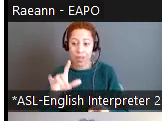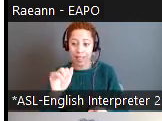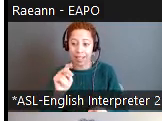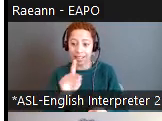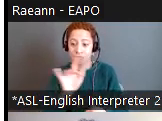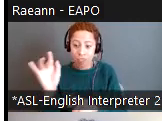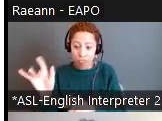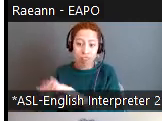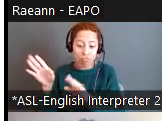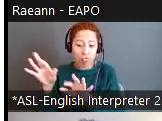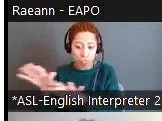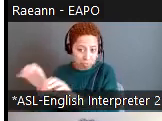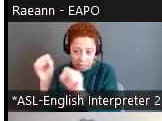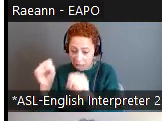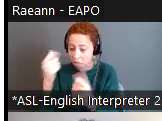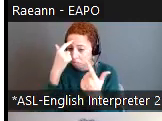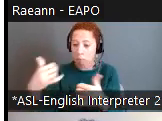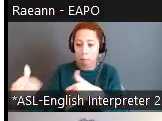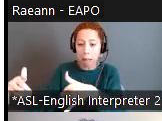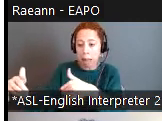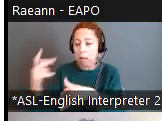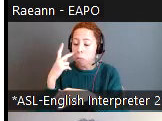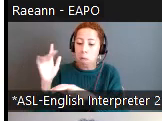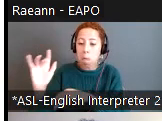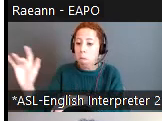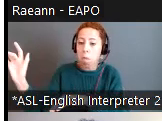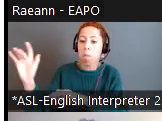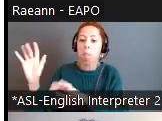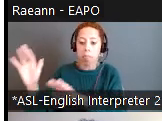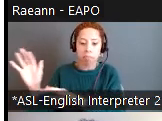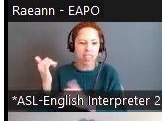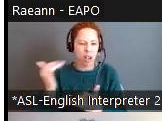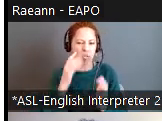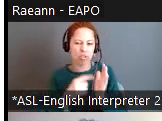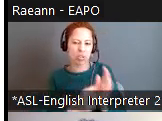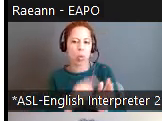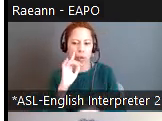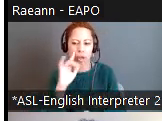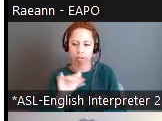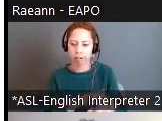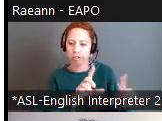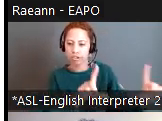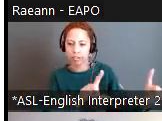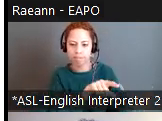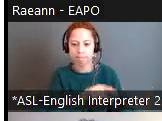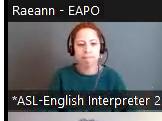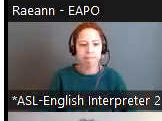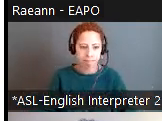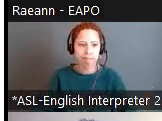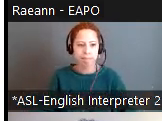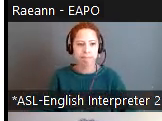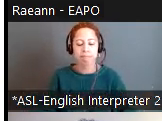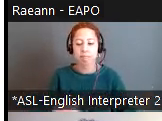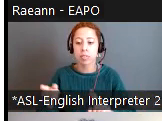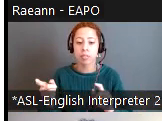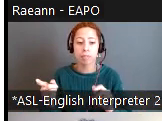free to click on it and go play around with the program. And let's look at the Guided Pathways. So my first slide